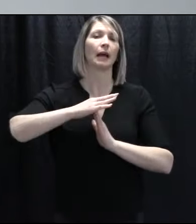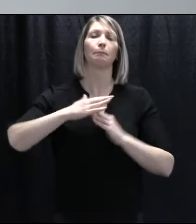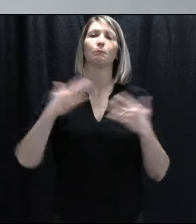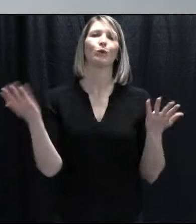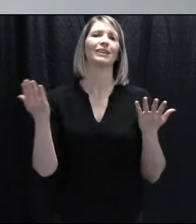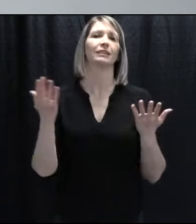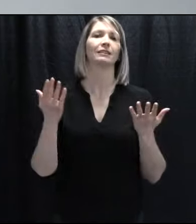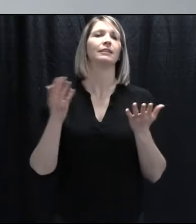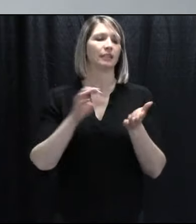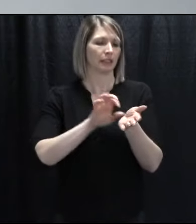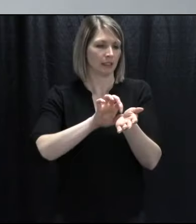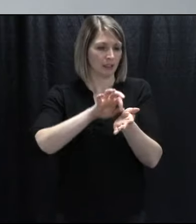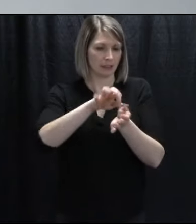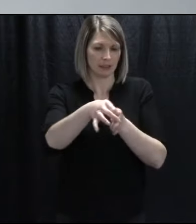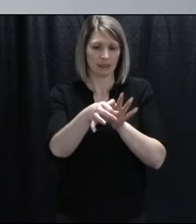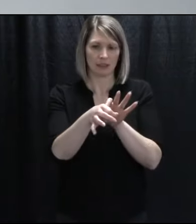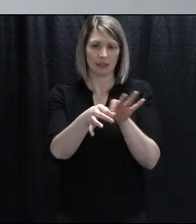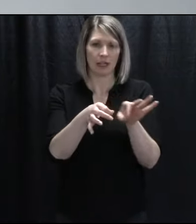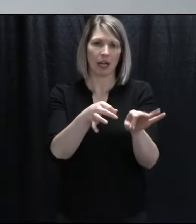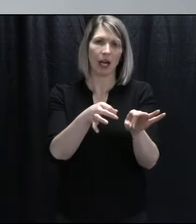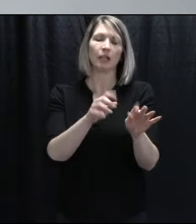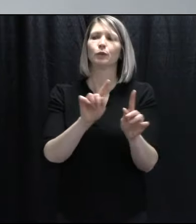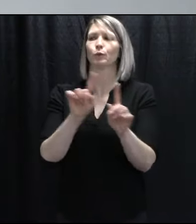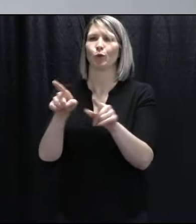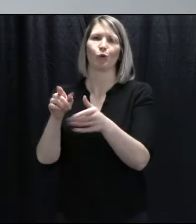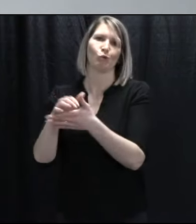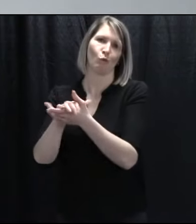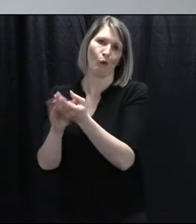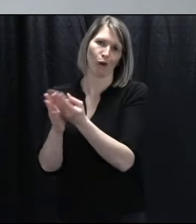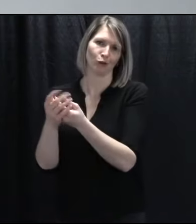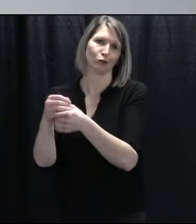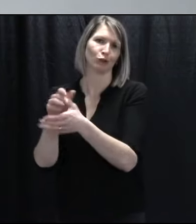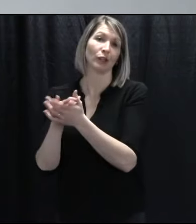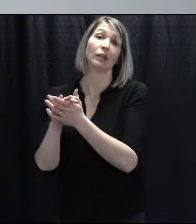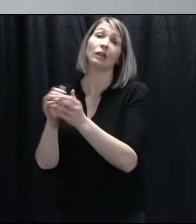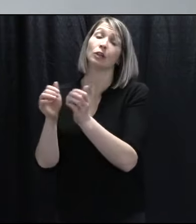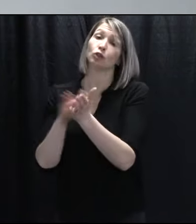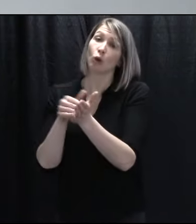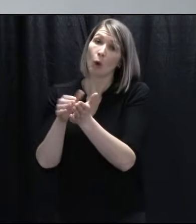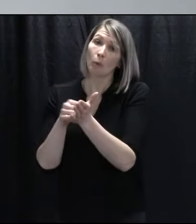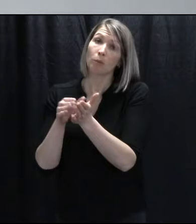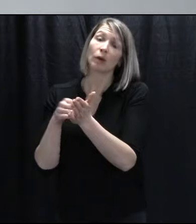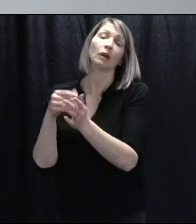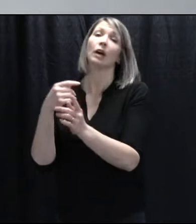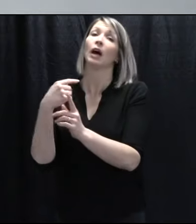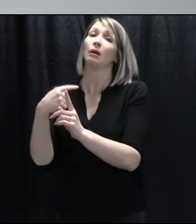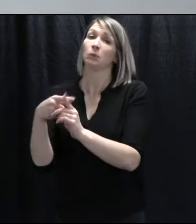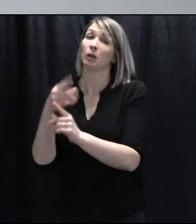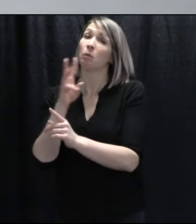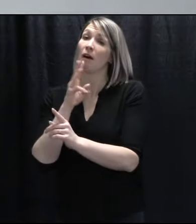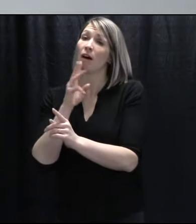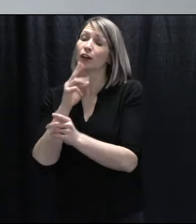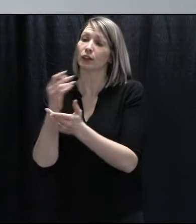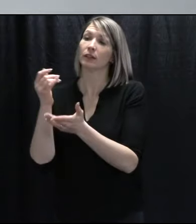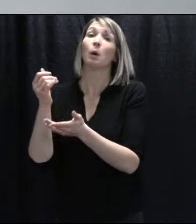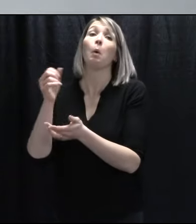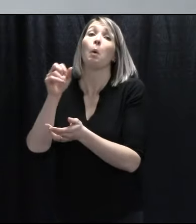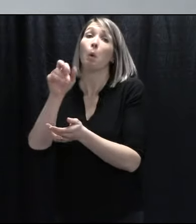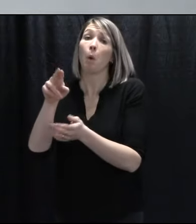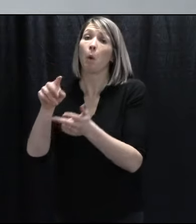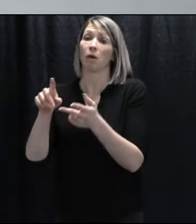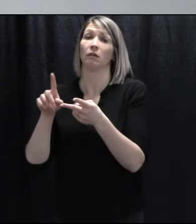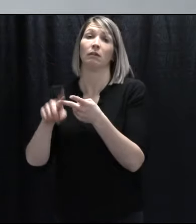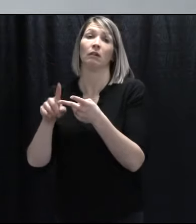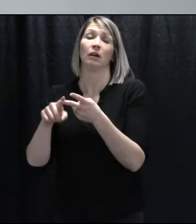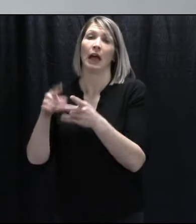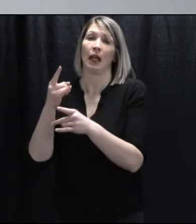off, you need to make sure you either wash your hands with soap and water afterwards, or you apply alcohol-based hand